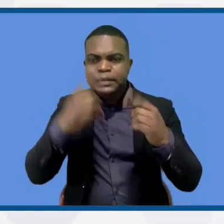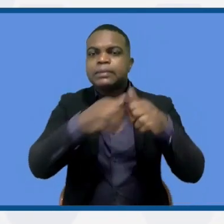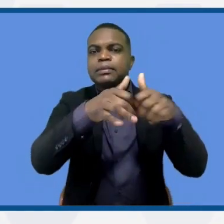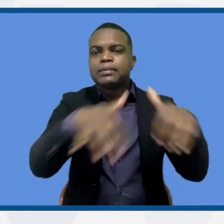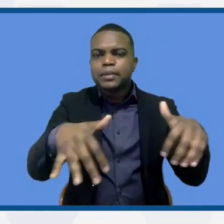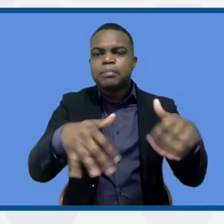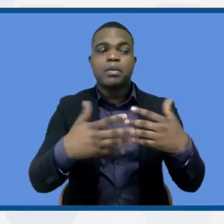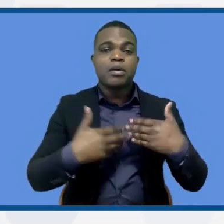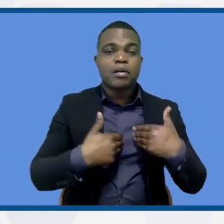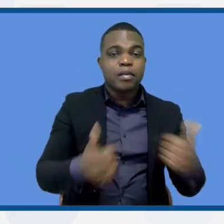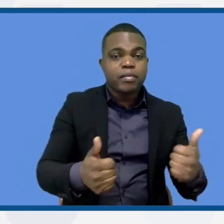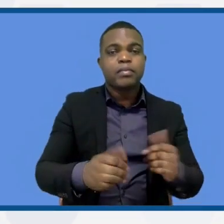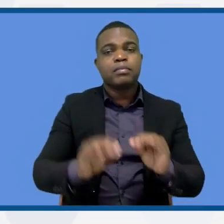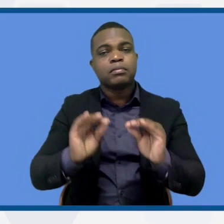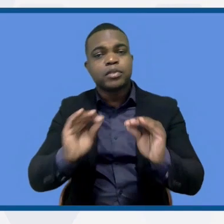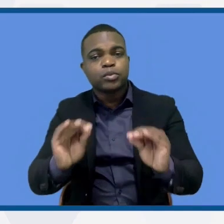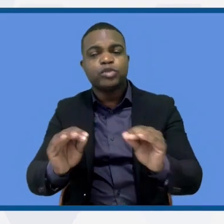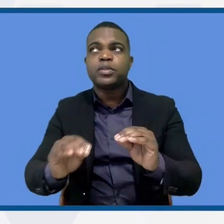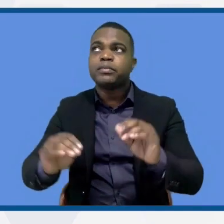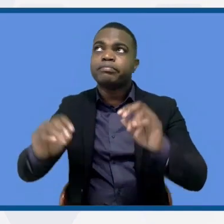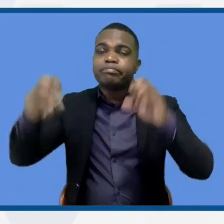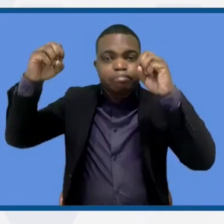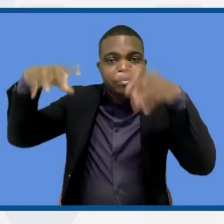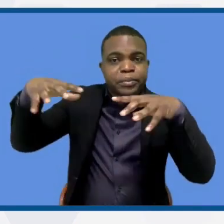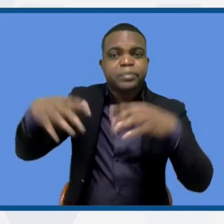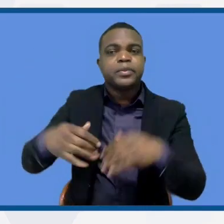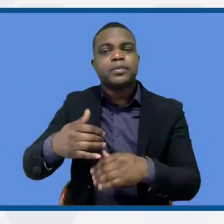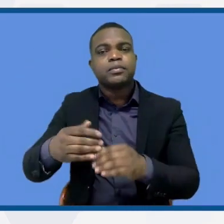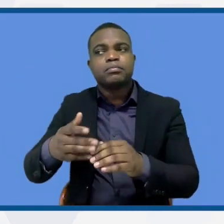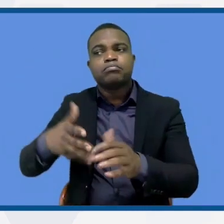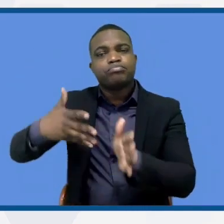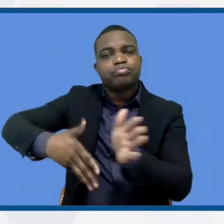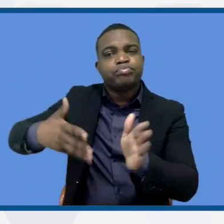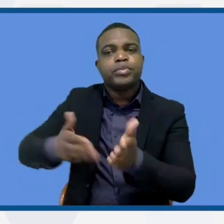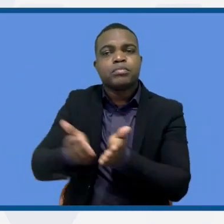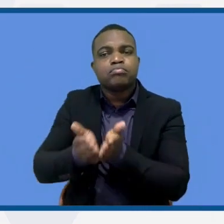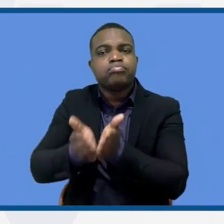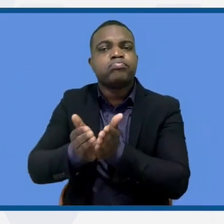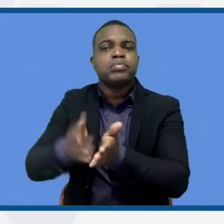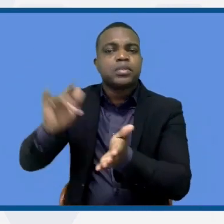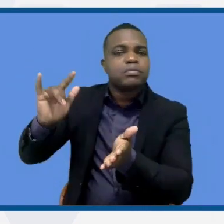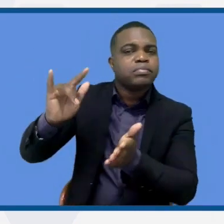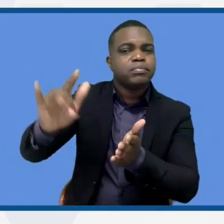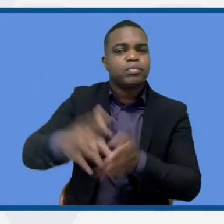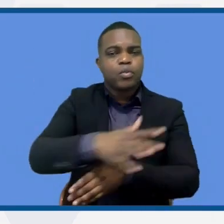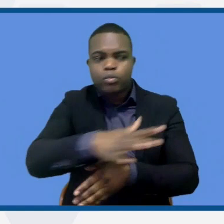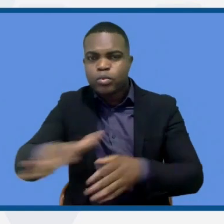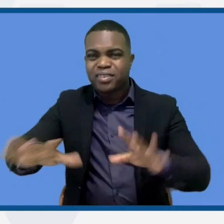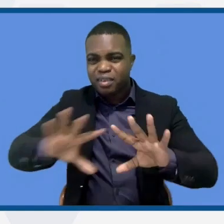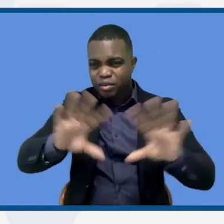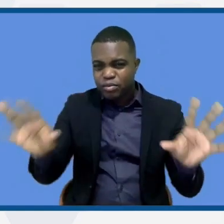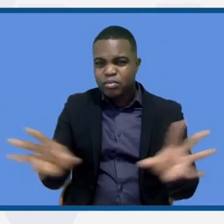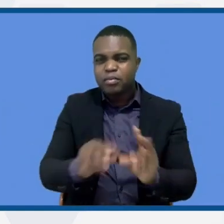Recent multi-hazards events around the world have highlighted potential vulnerabilities and exposure in our infrastructure